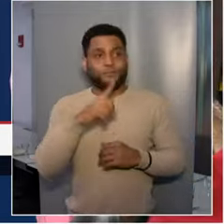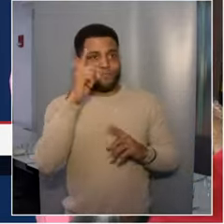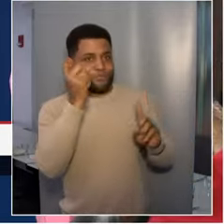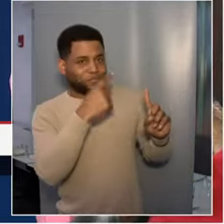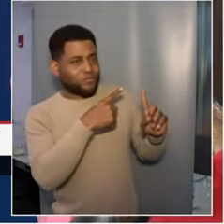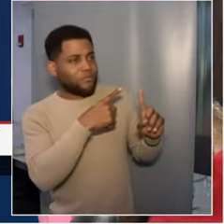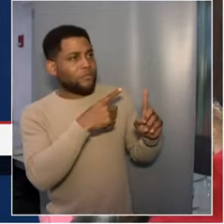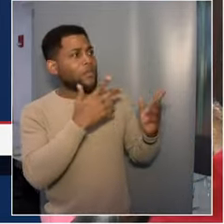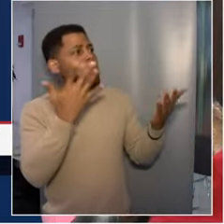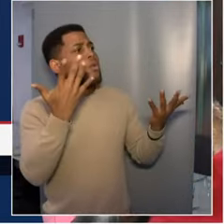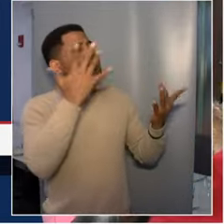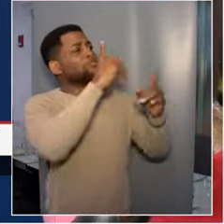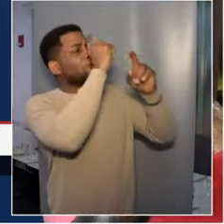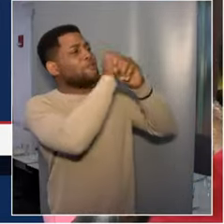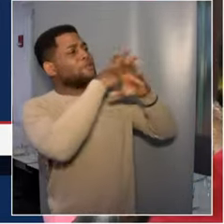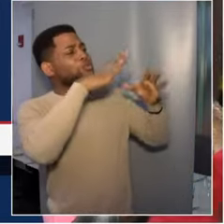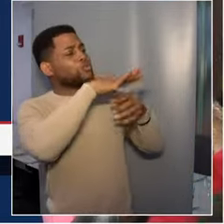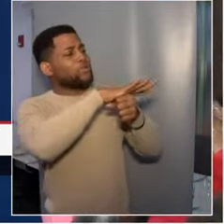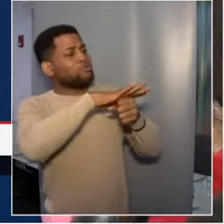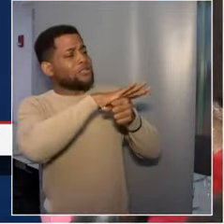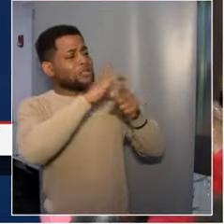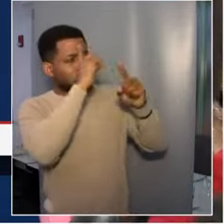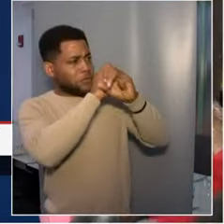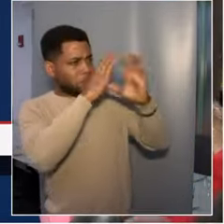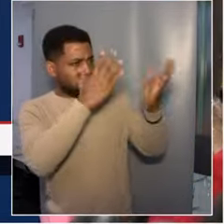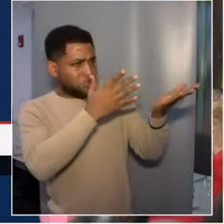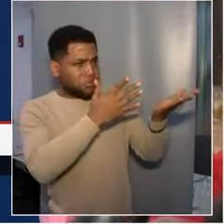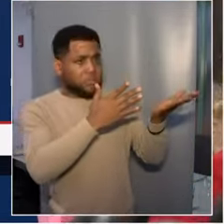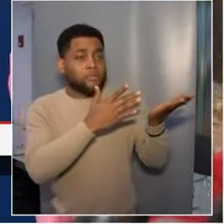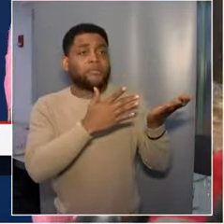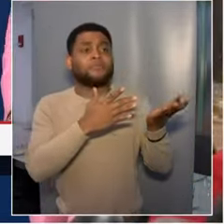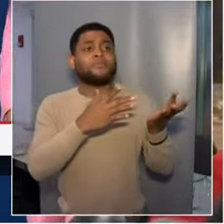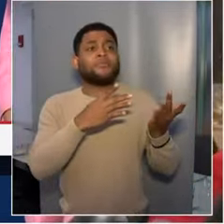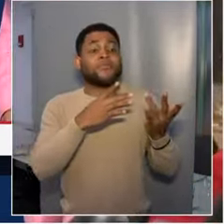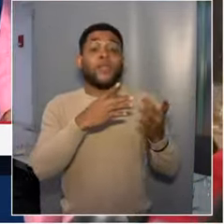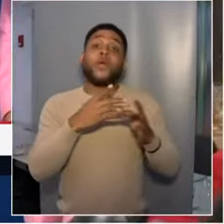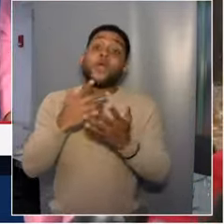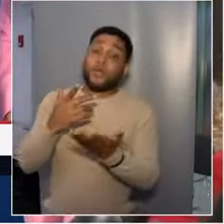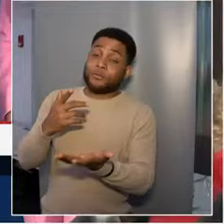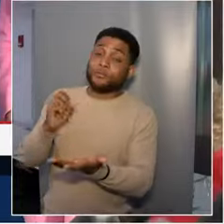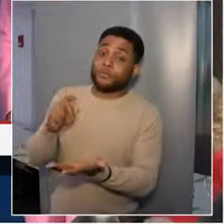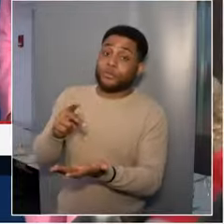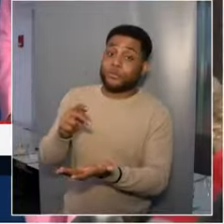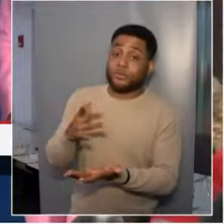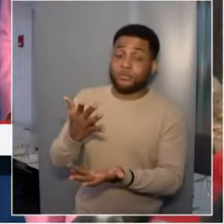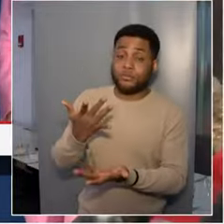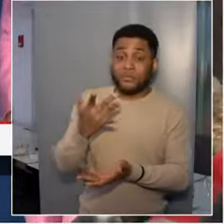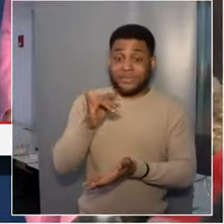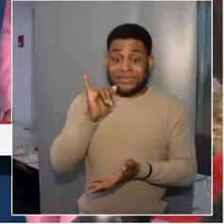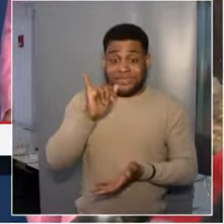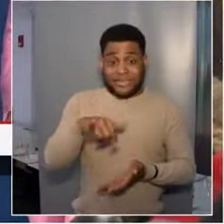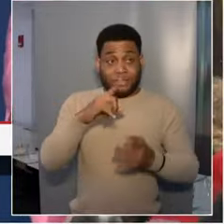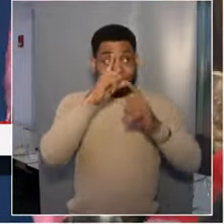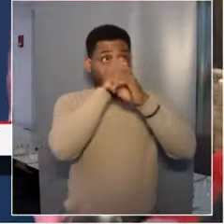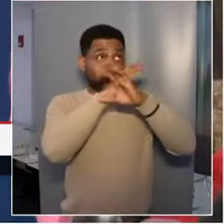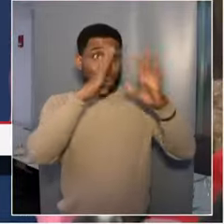entrance? Where does the training facility fit? What do you look at? Well, that'll be the next. I mean, of